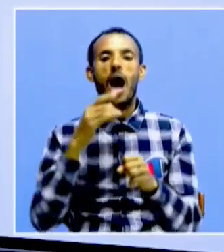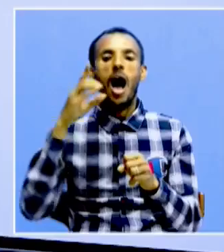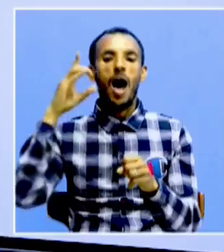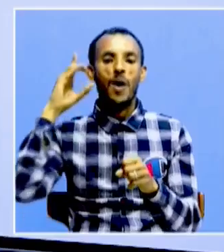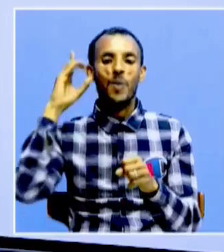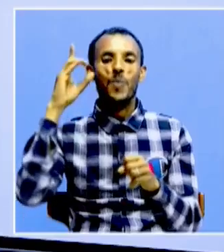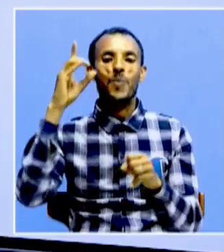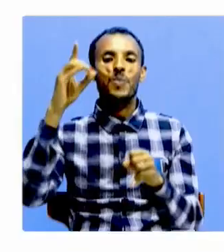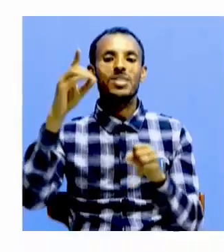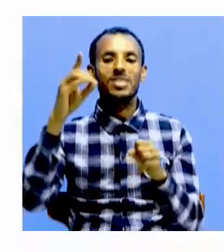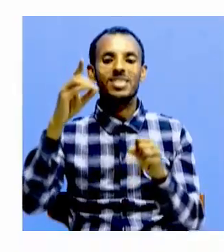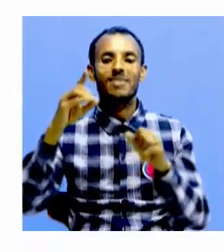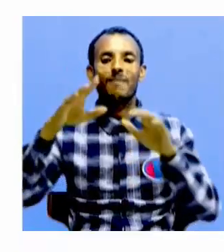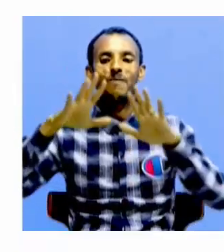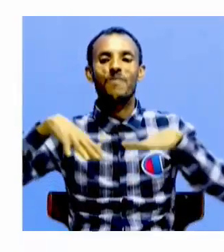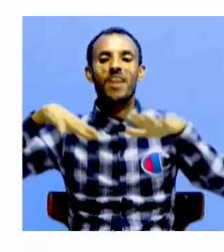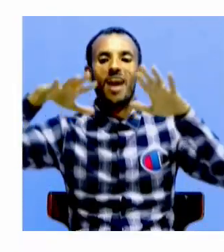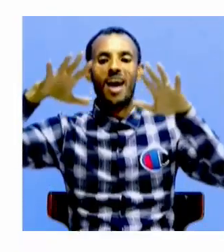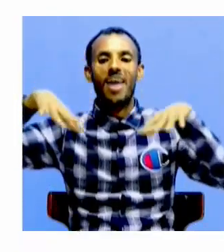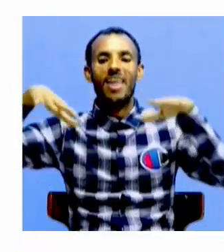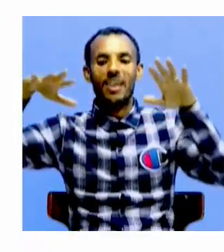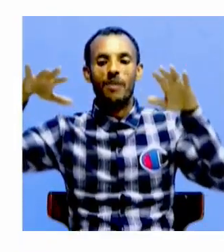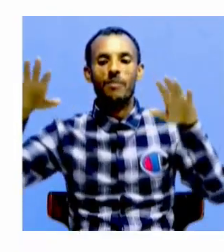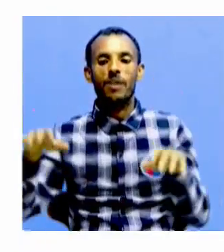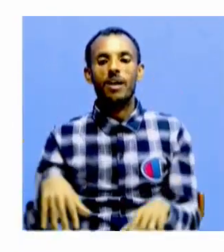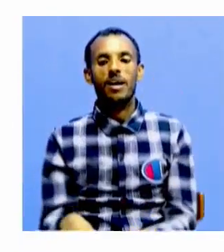Good. I would fly.